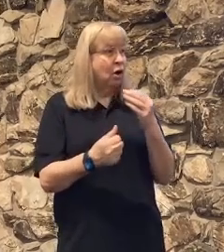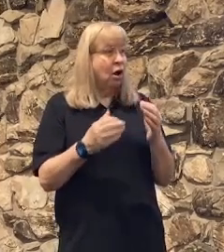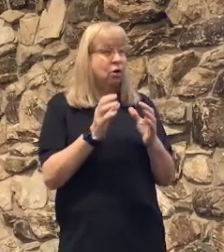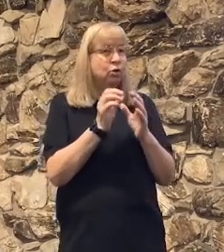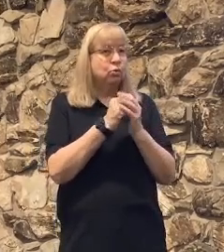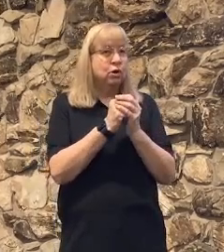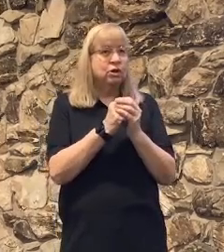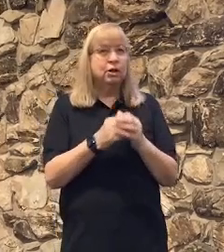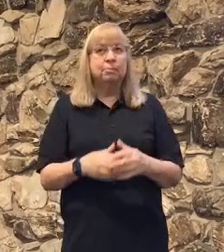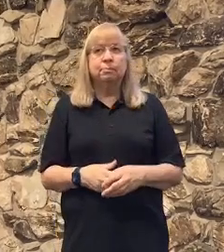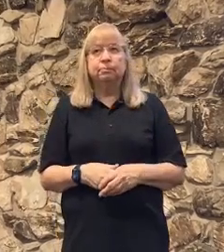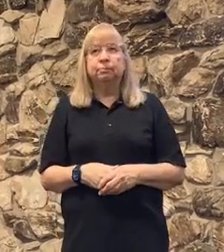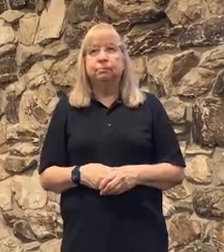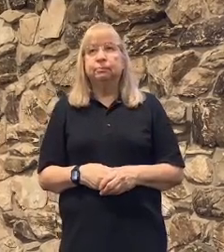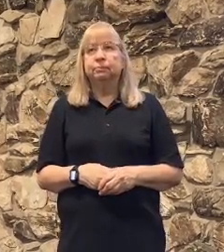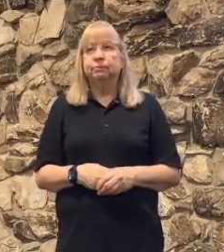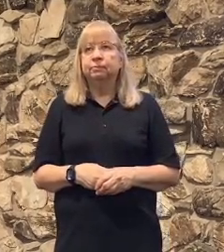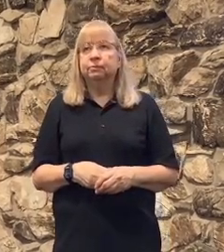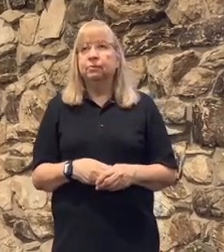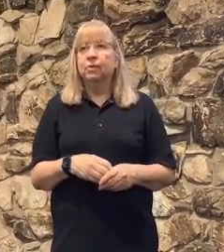worship.